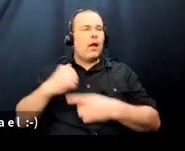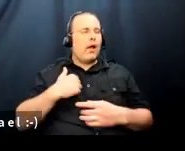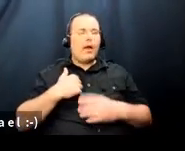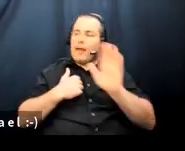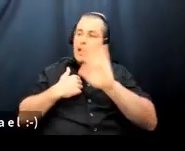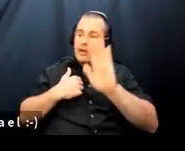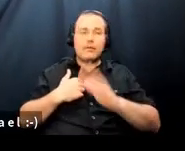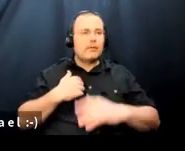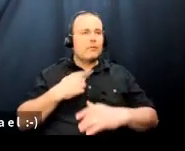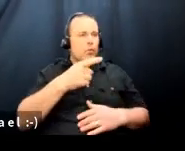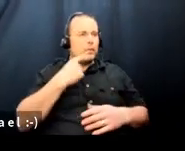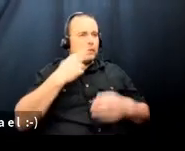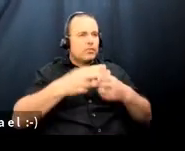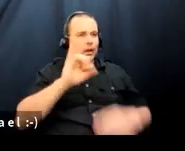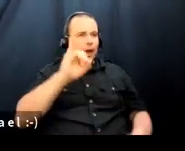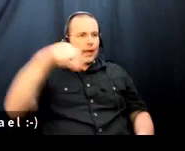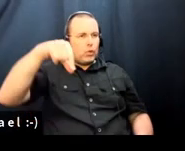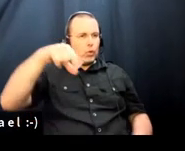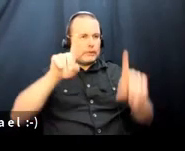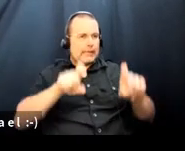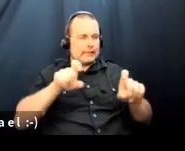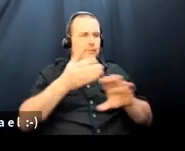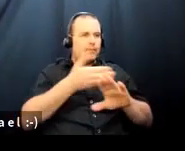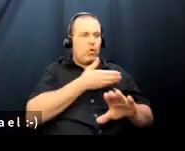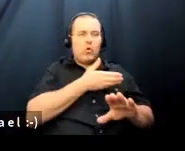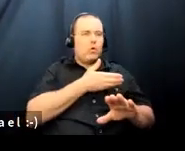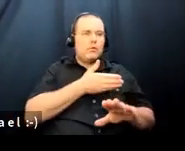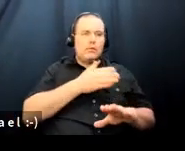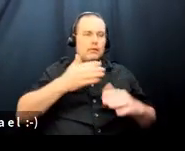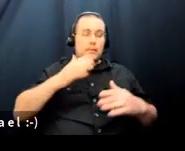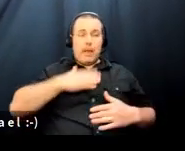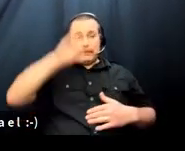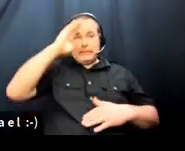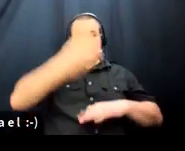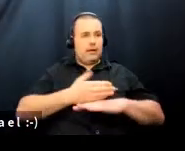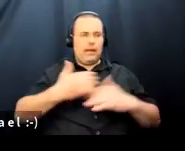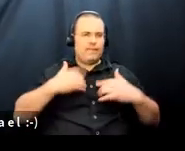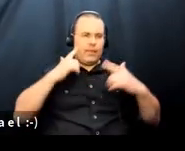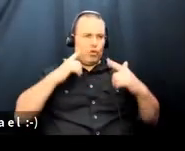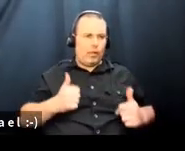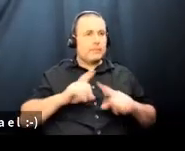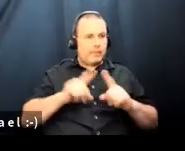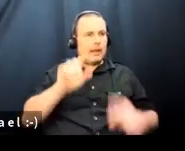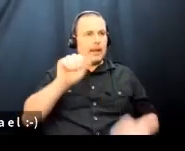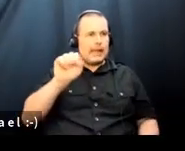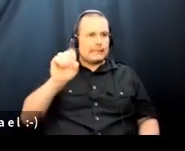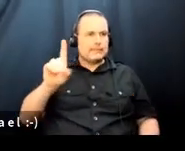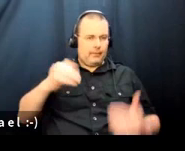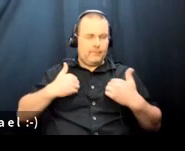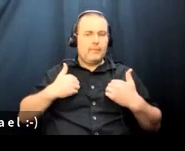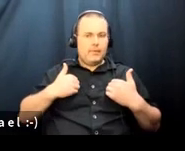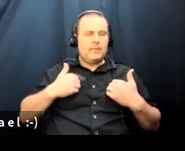my son does not have a hearing loss, but he is ASD, and he's an adult now. But when he was first